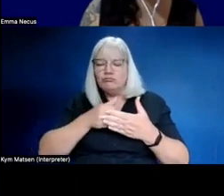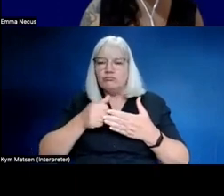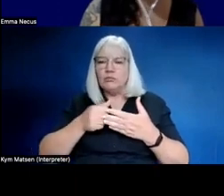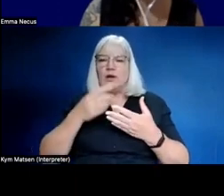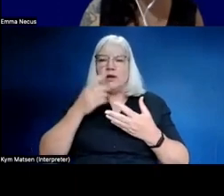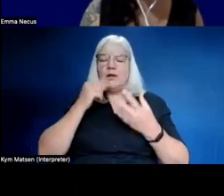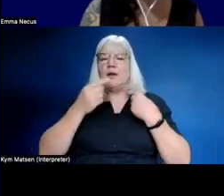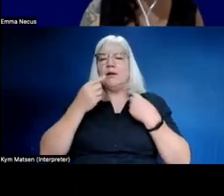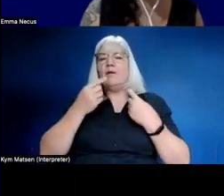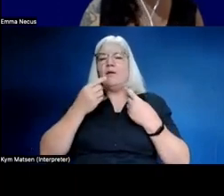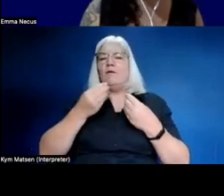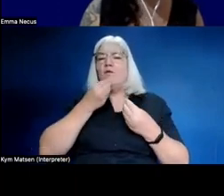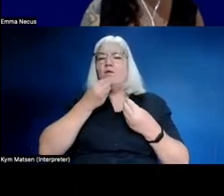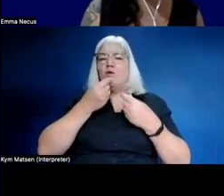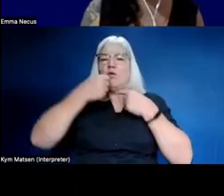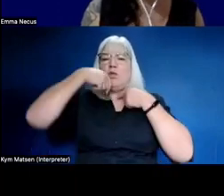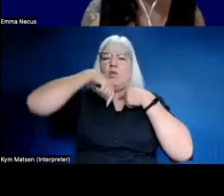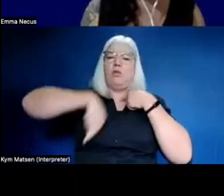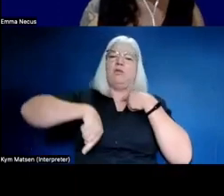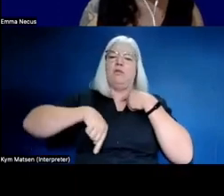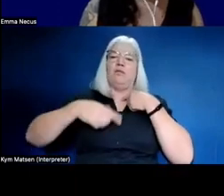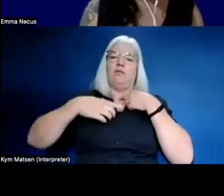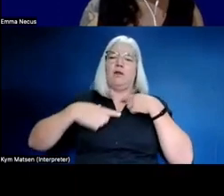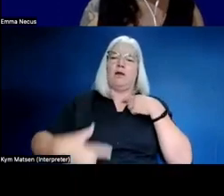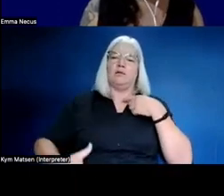food potentially going down the wrong way.